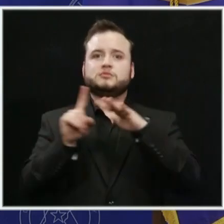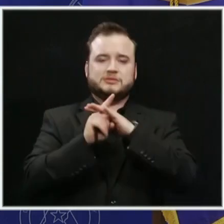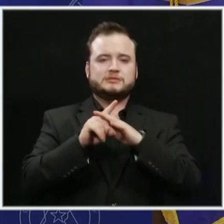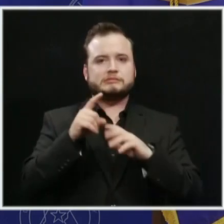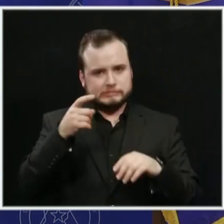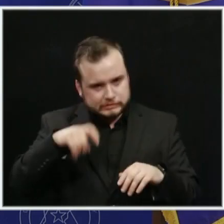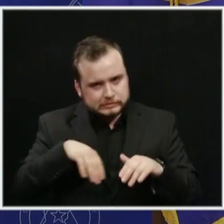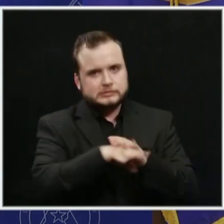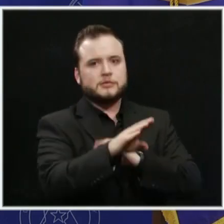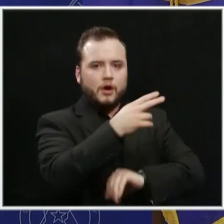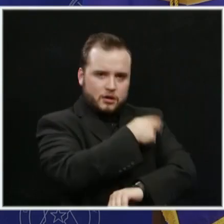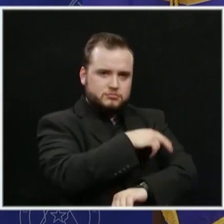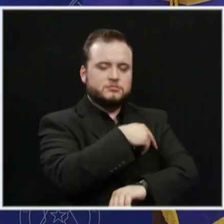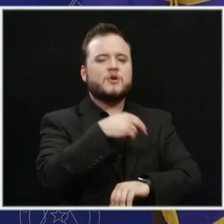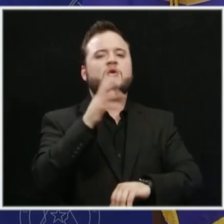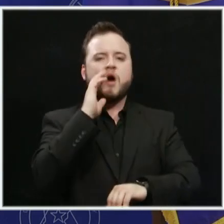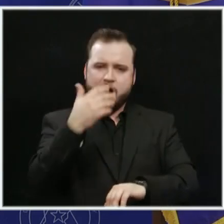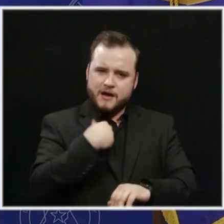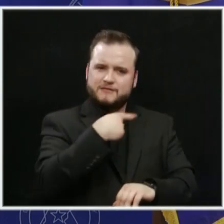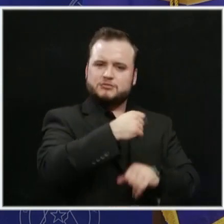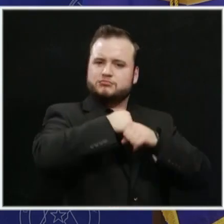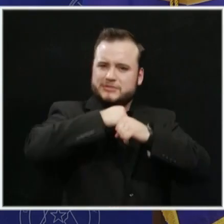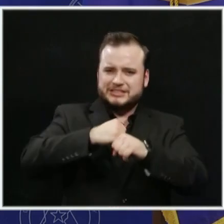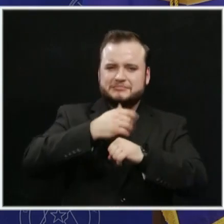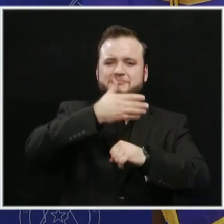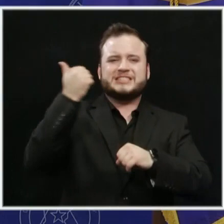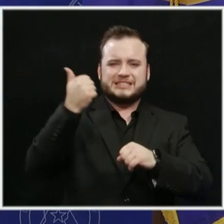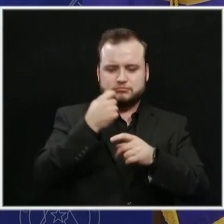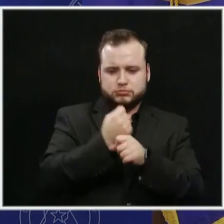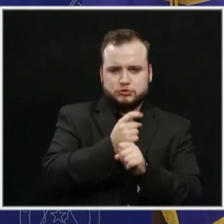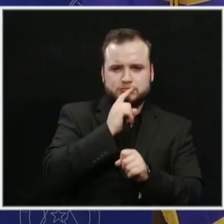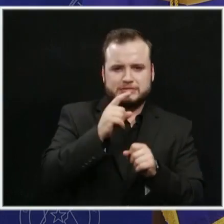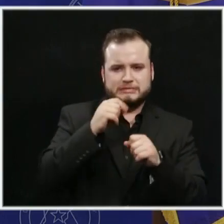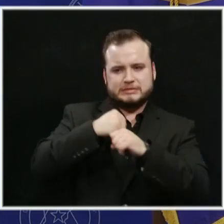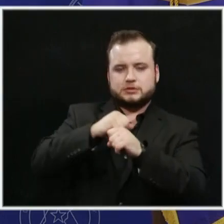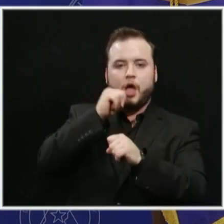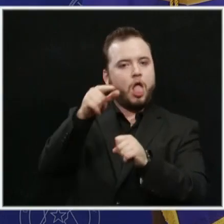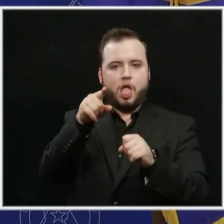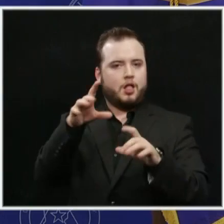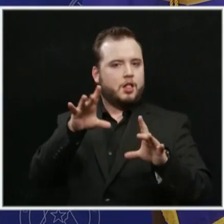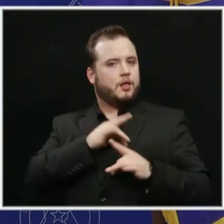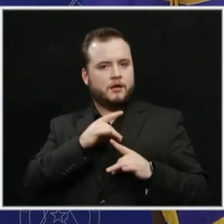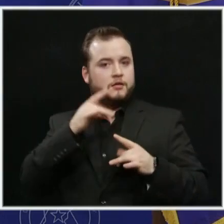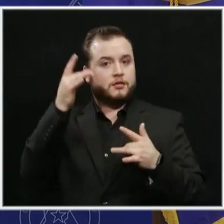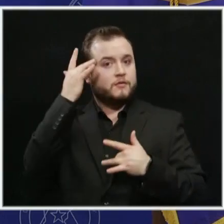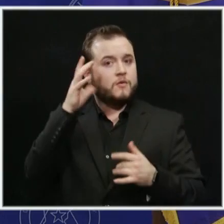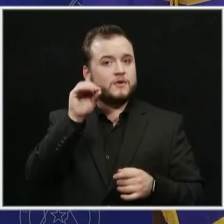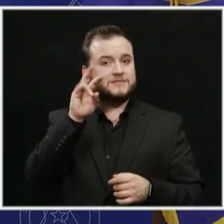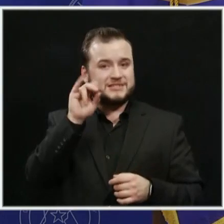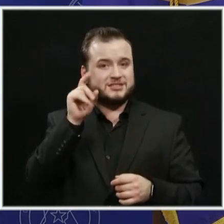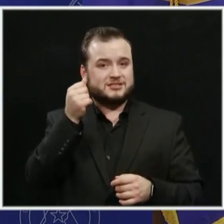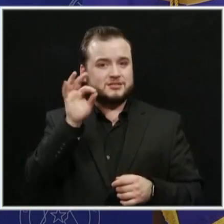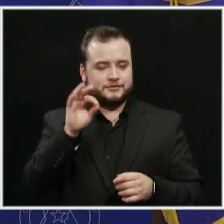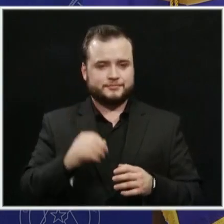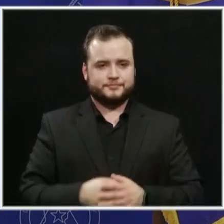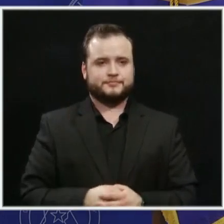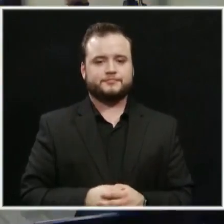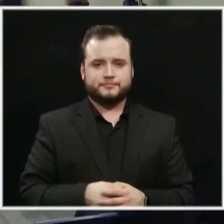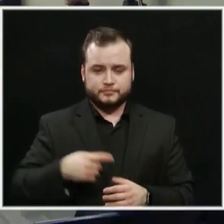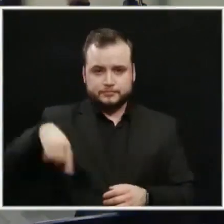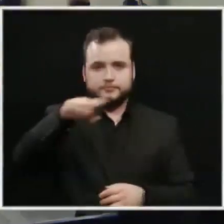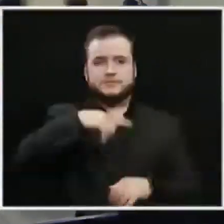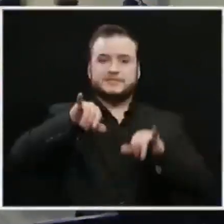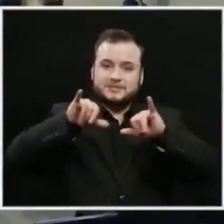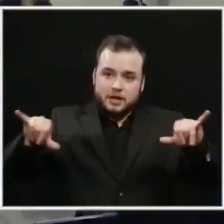best we can to help you get good medical care throughout. But for now, please stay home, stay safe, and thank you. Thank you, John.